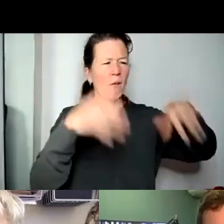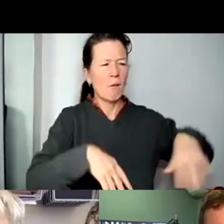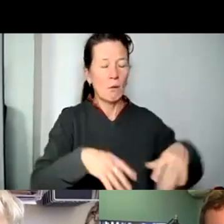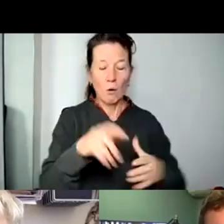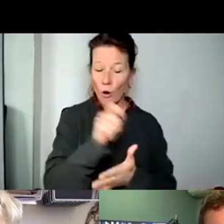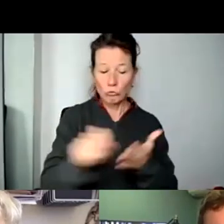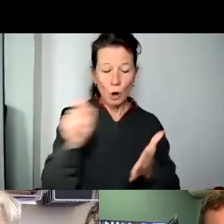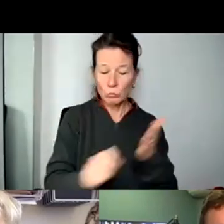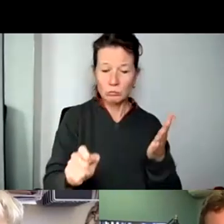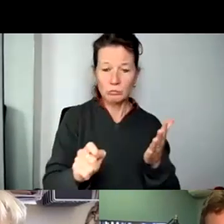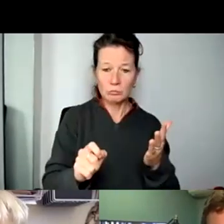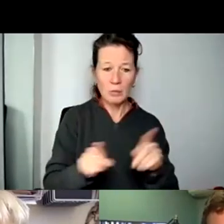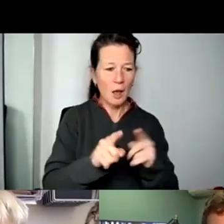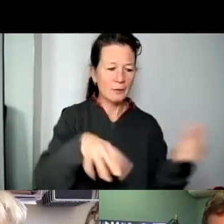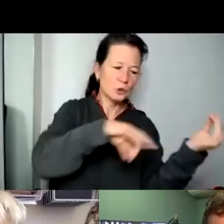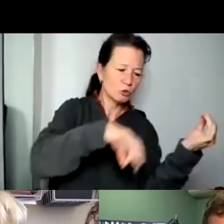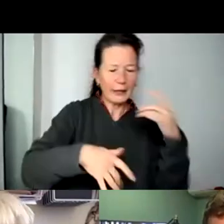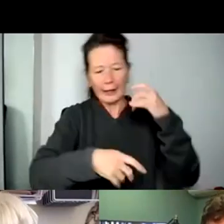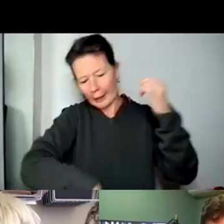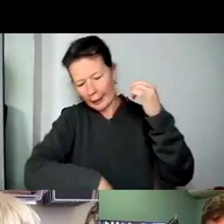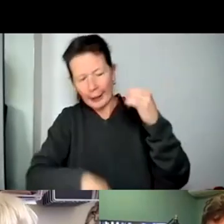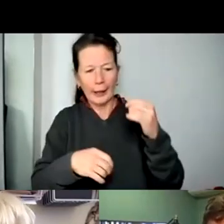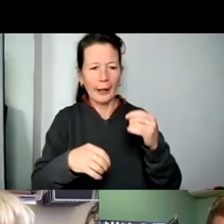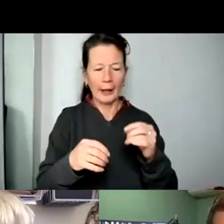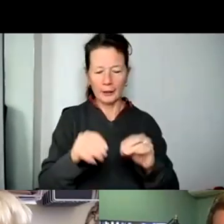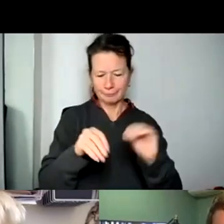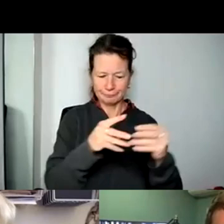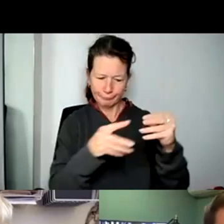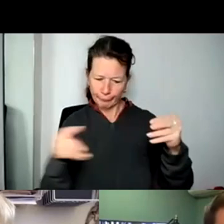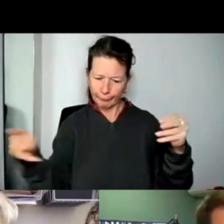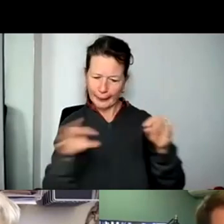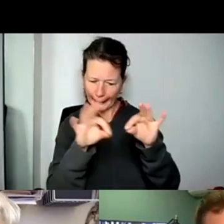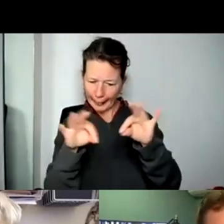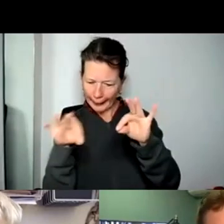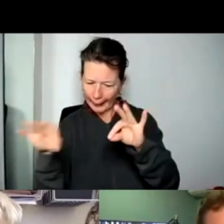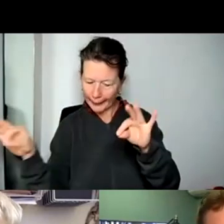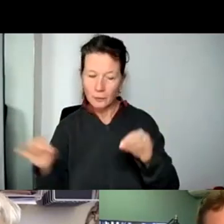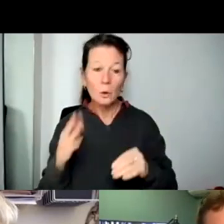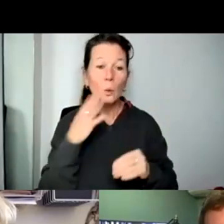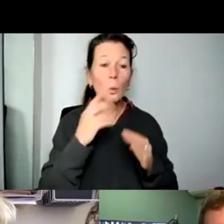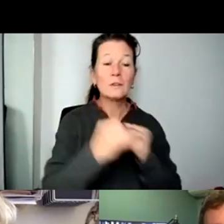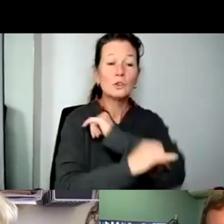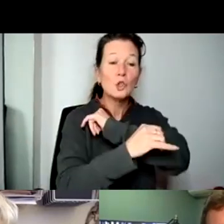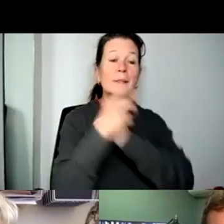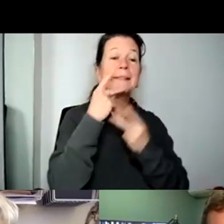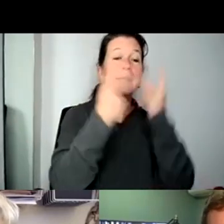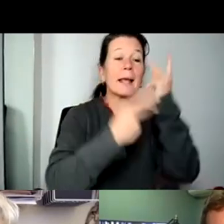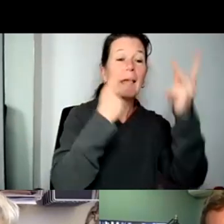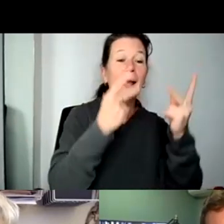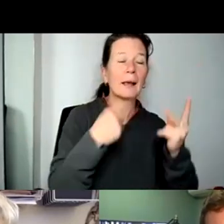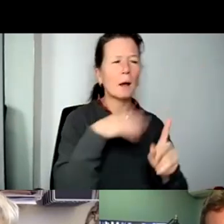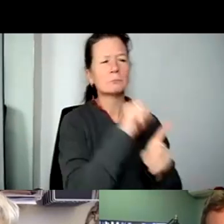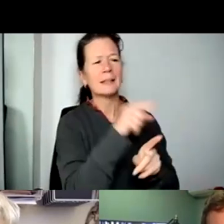wrote a whole string arrangement to one particular section, which as John's was singing it, I noticed that he was particularly passionate